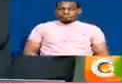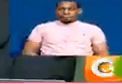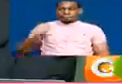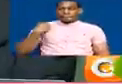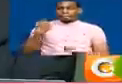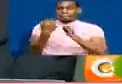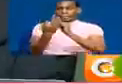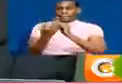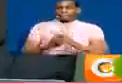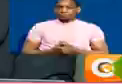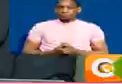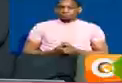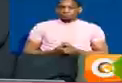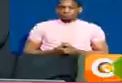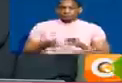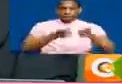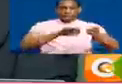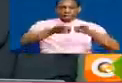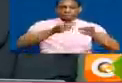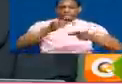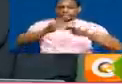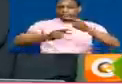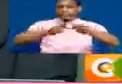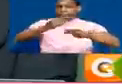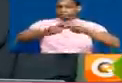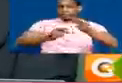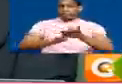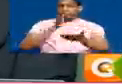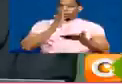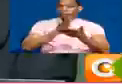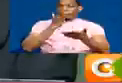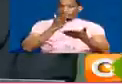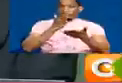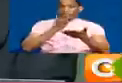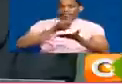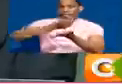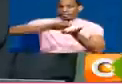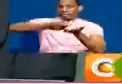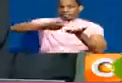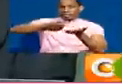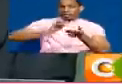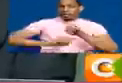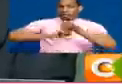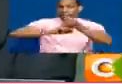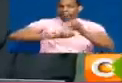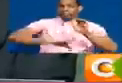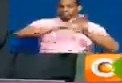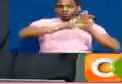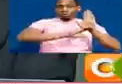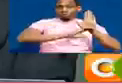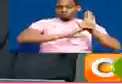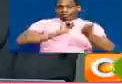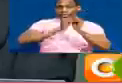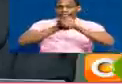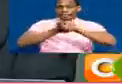Number 13, the administrative procedures for the verification of signatures in support of the